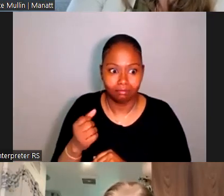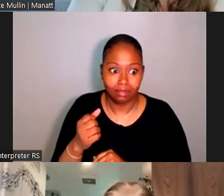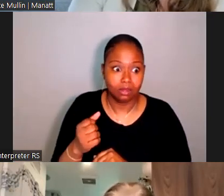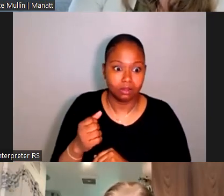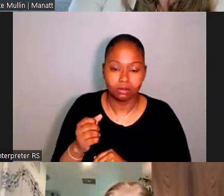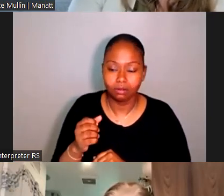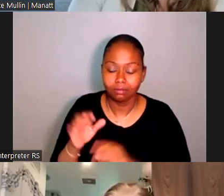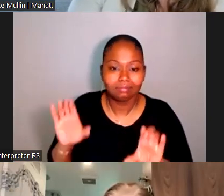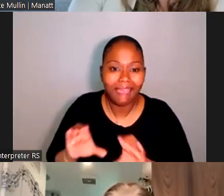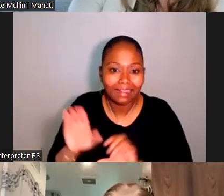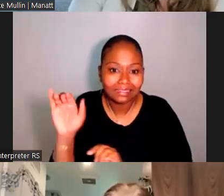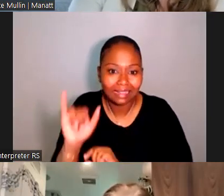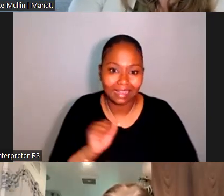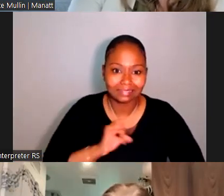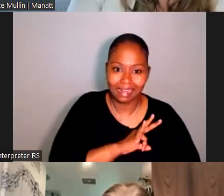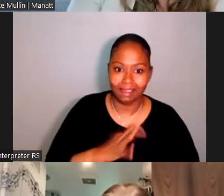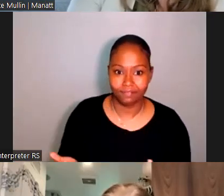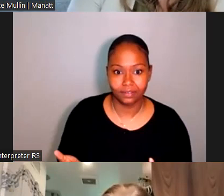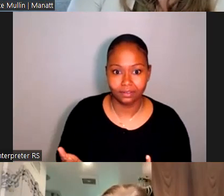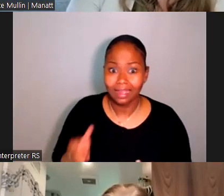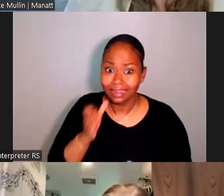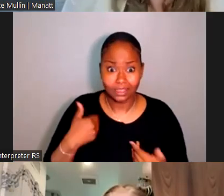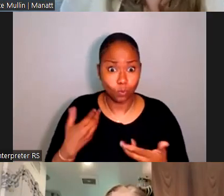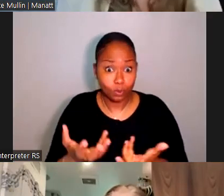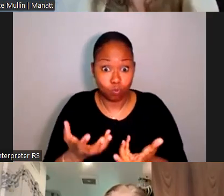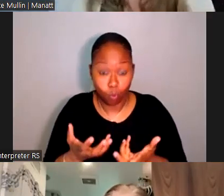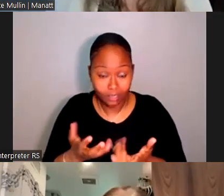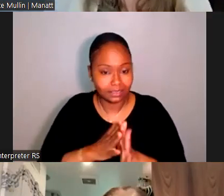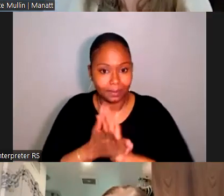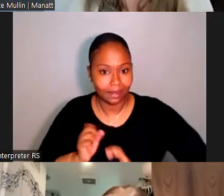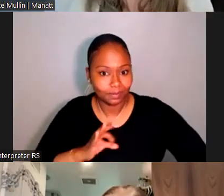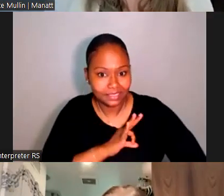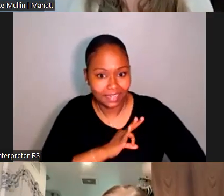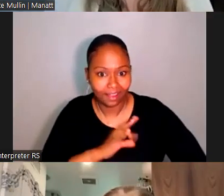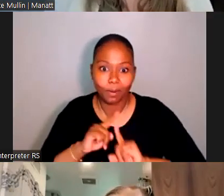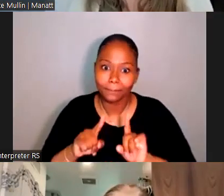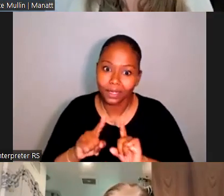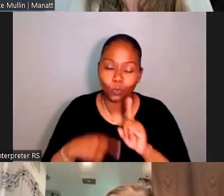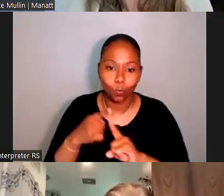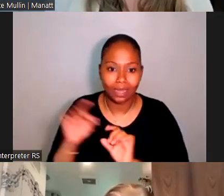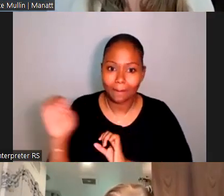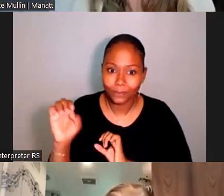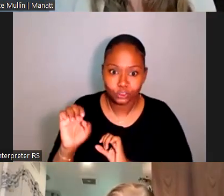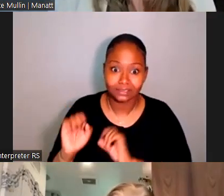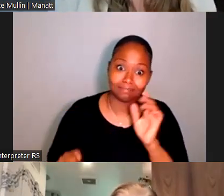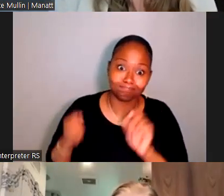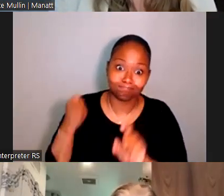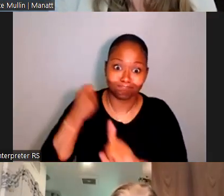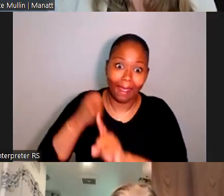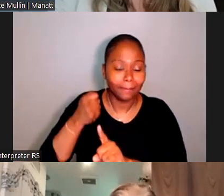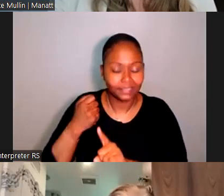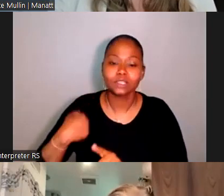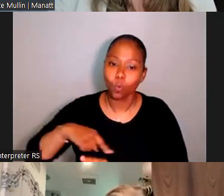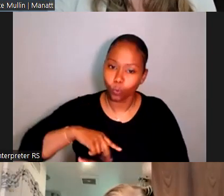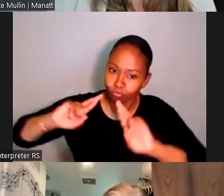unpaid caregivers, but when an emergency strikes and we are needed, we are at the door ready to go. So I just wanted